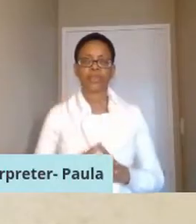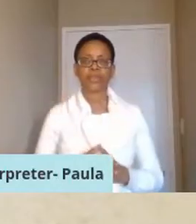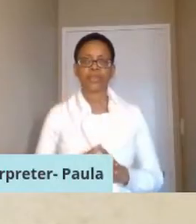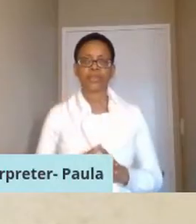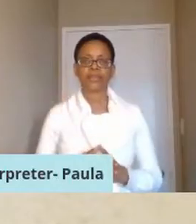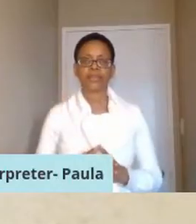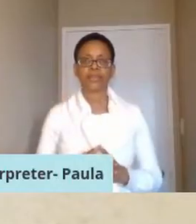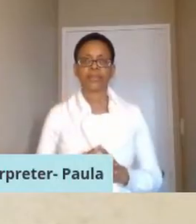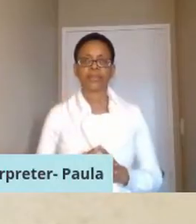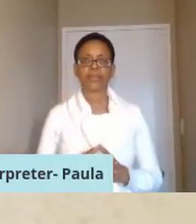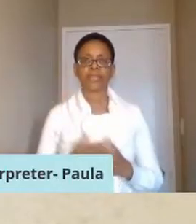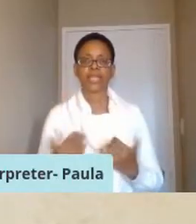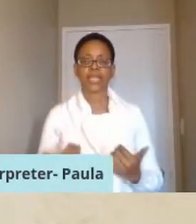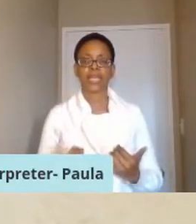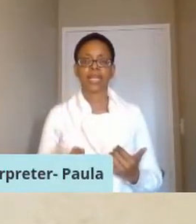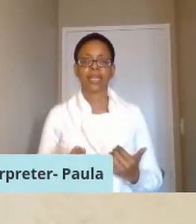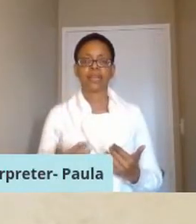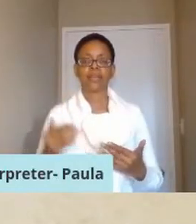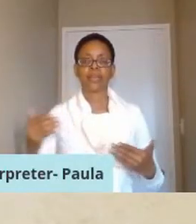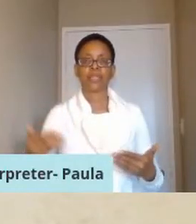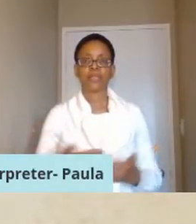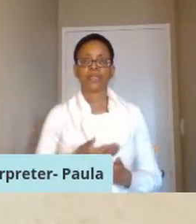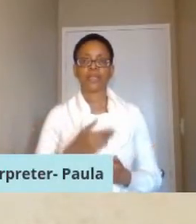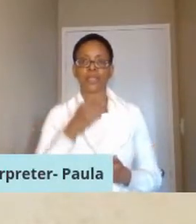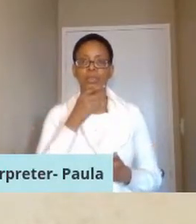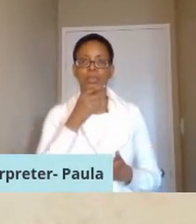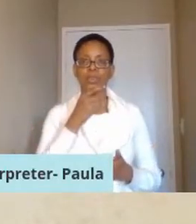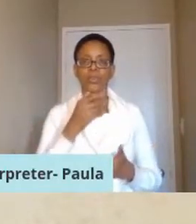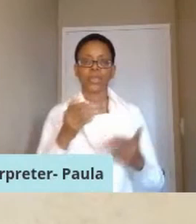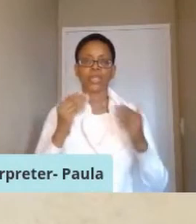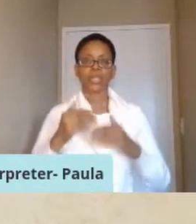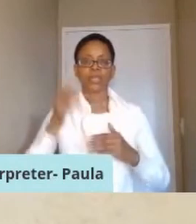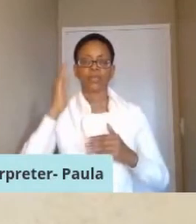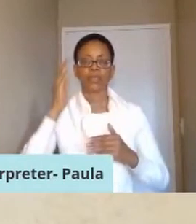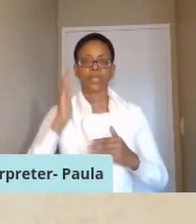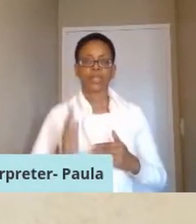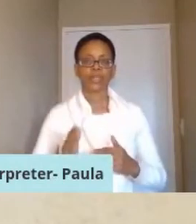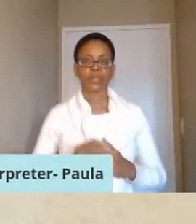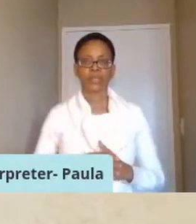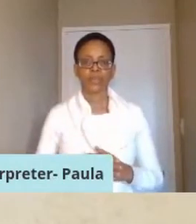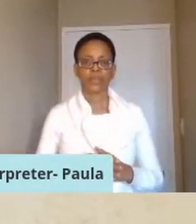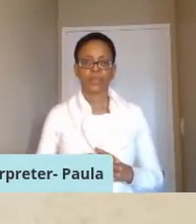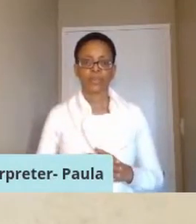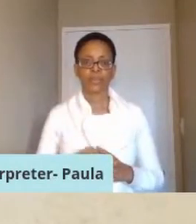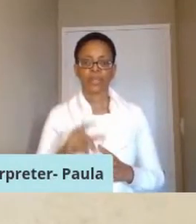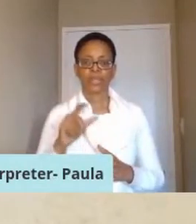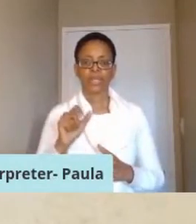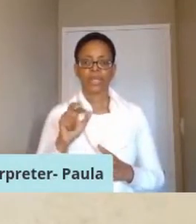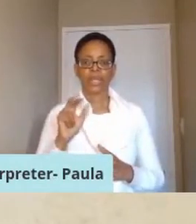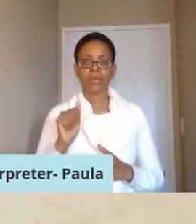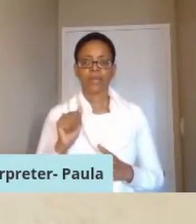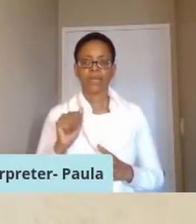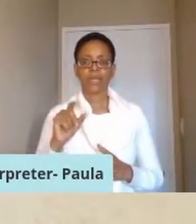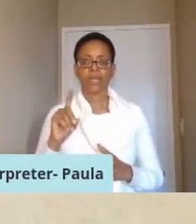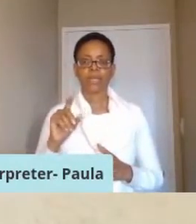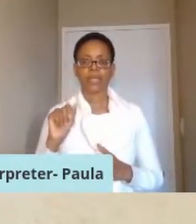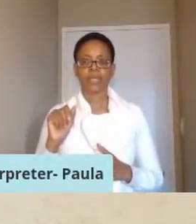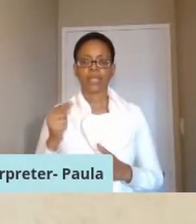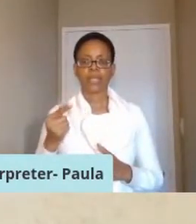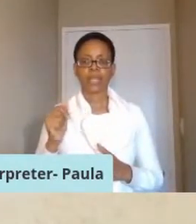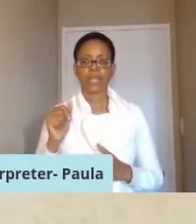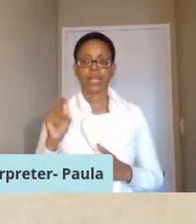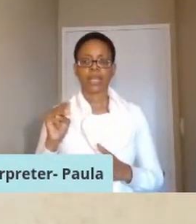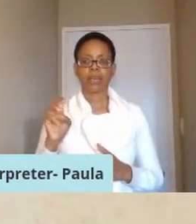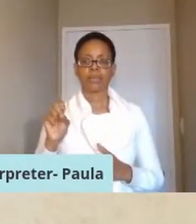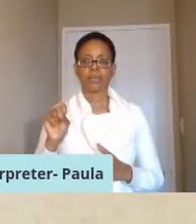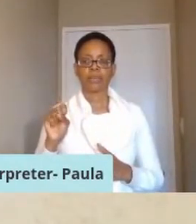I would like to now introduce our next presenter, Lara Dagamseh, and she